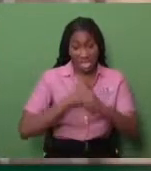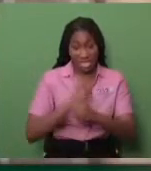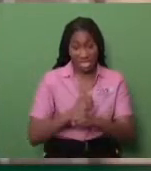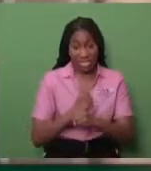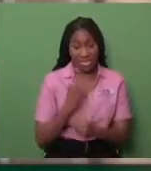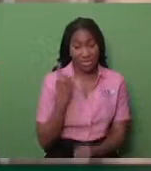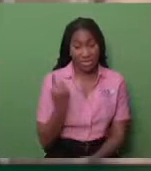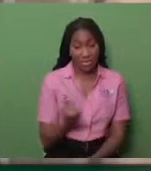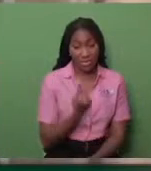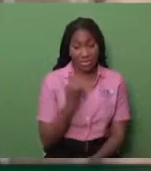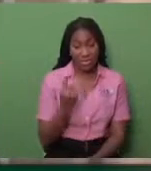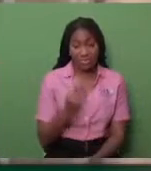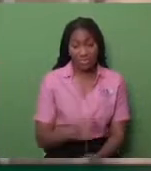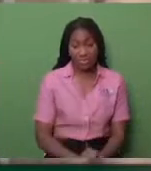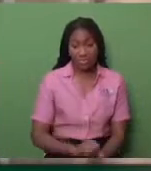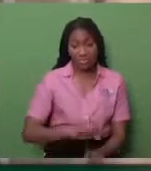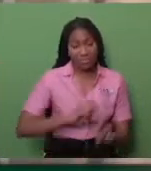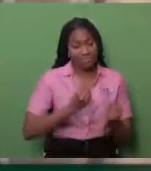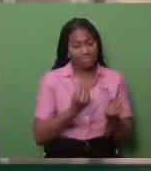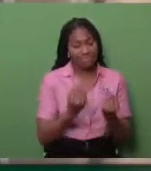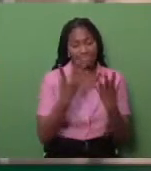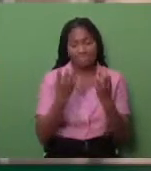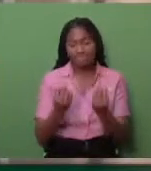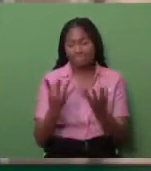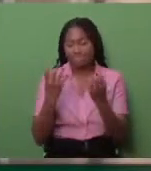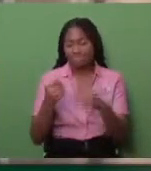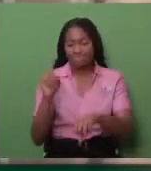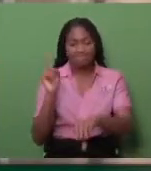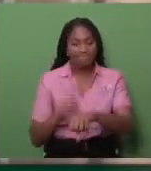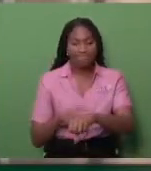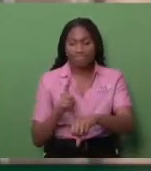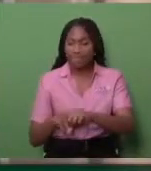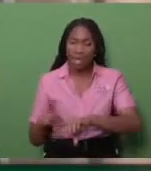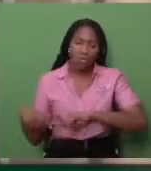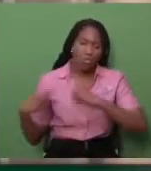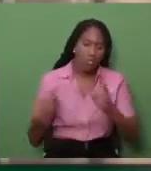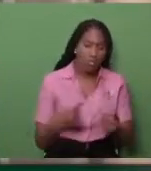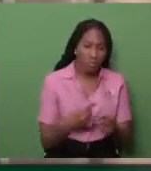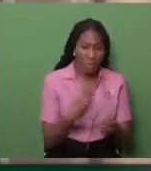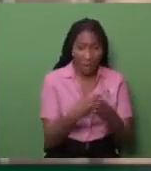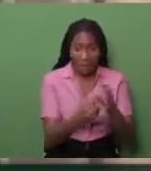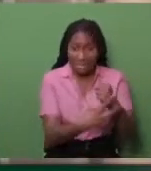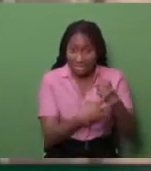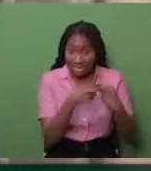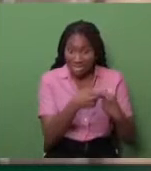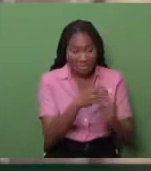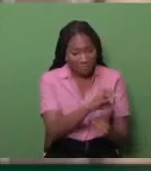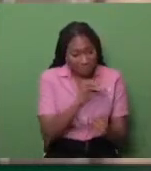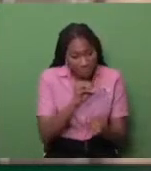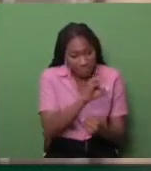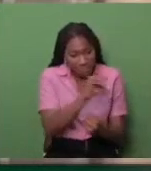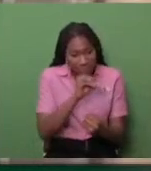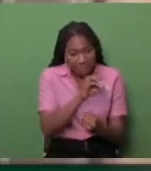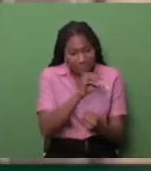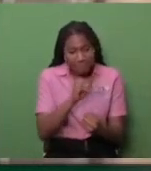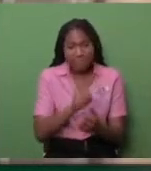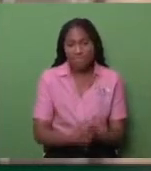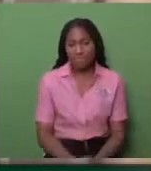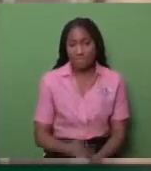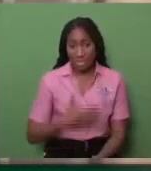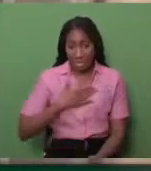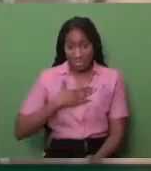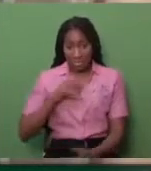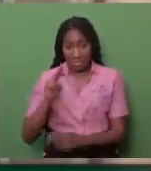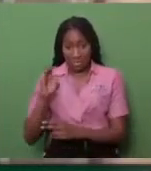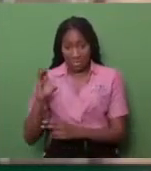several times they've gone into the fund. Here is another stubborn fact, madam. It was the government I led that deposited